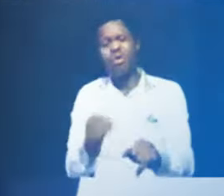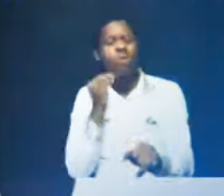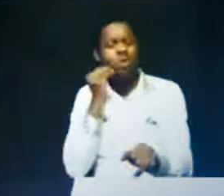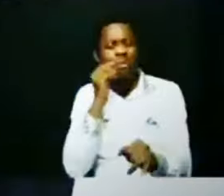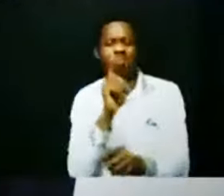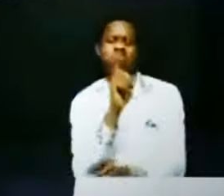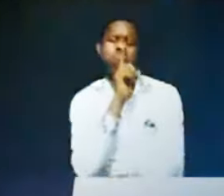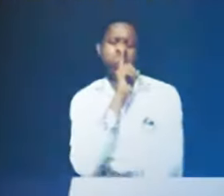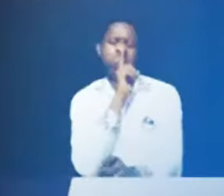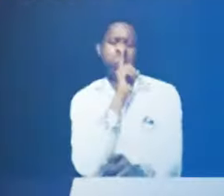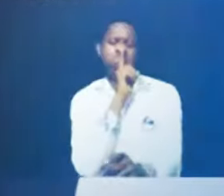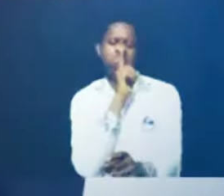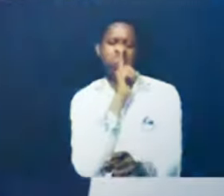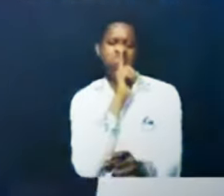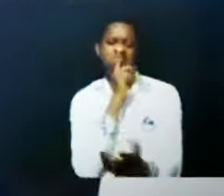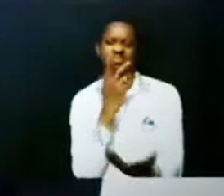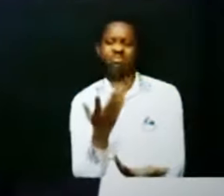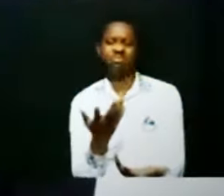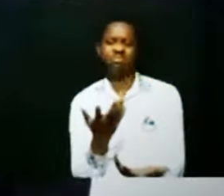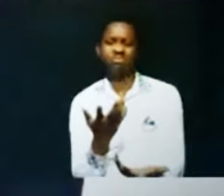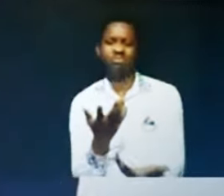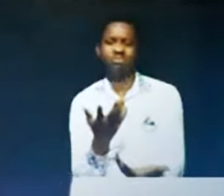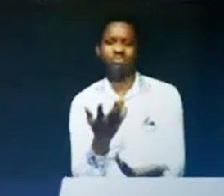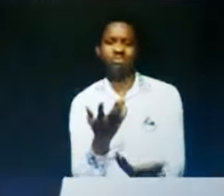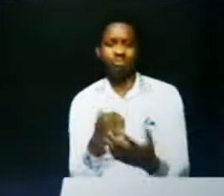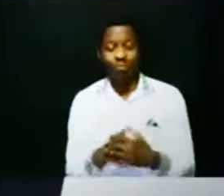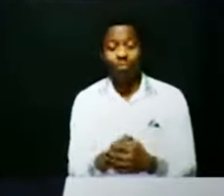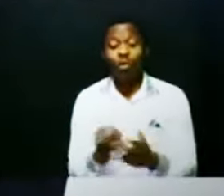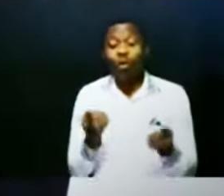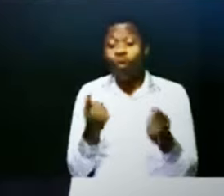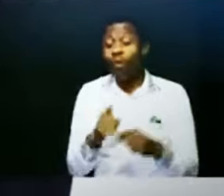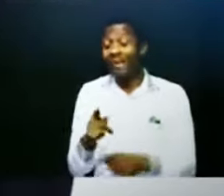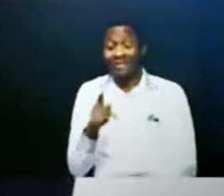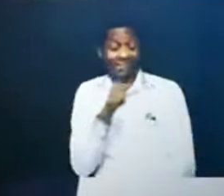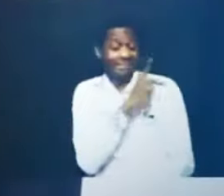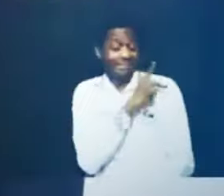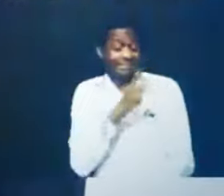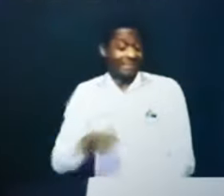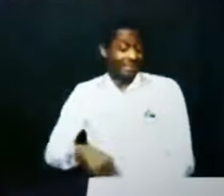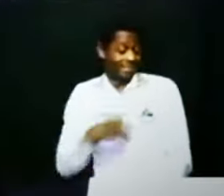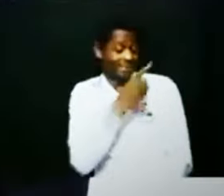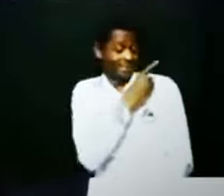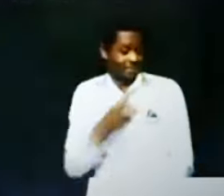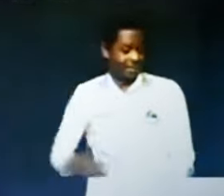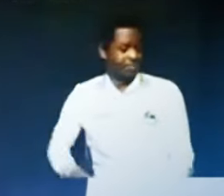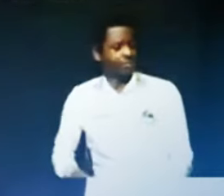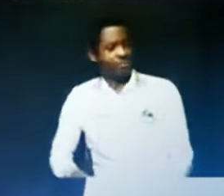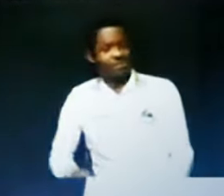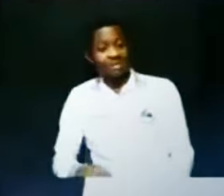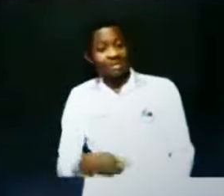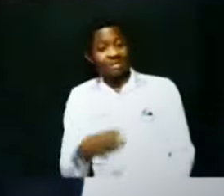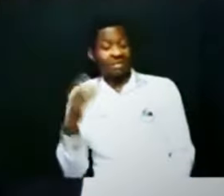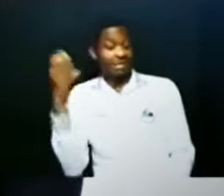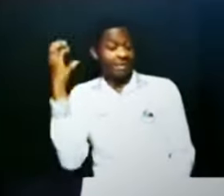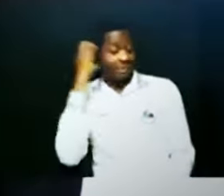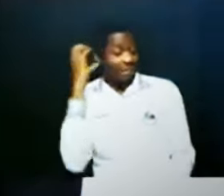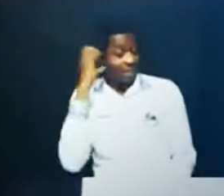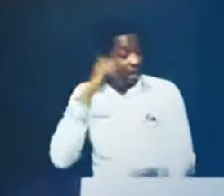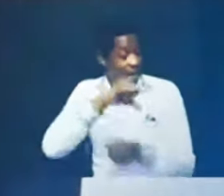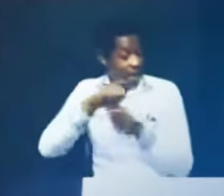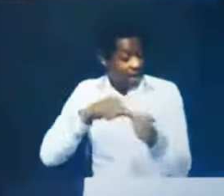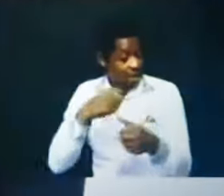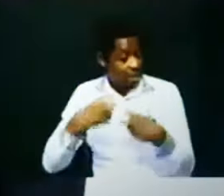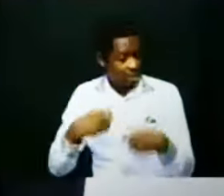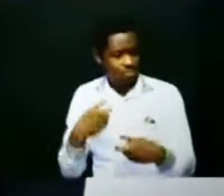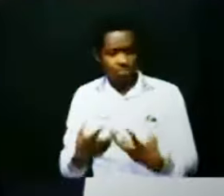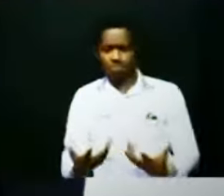woman. When the king heard it, he was furious. So now the king is also going